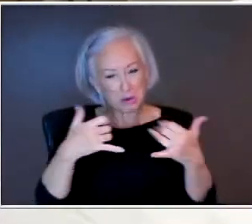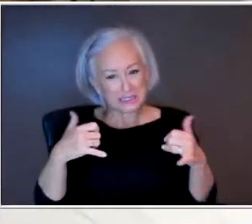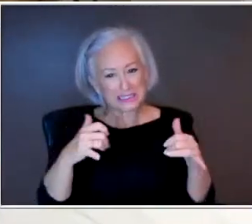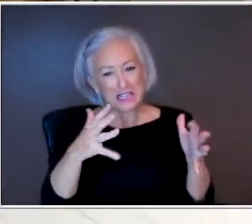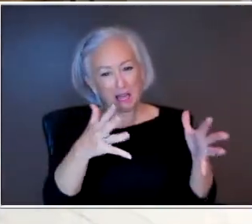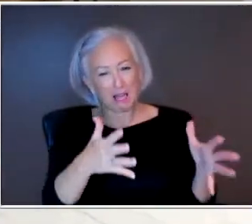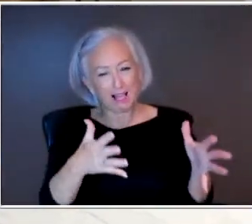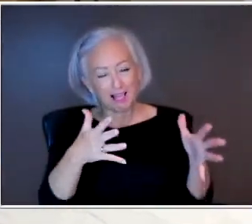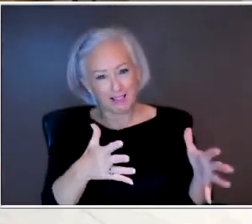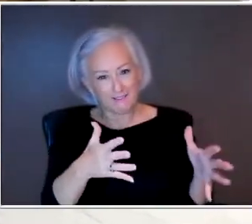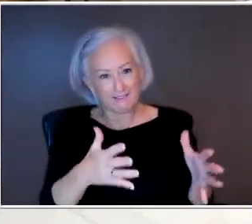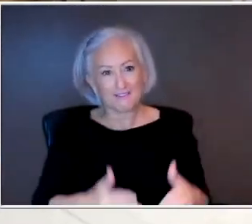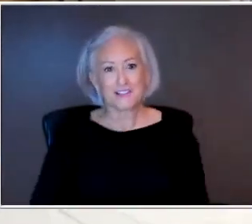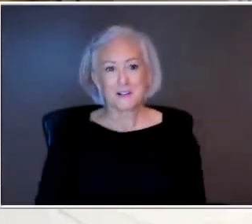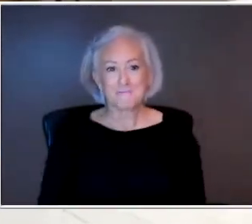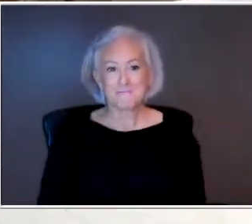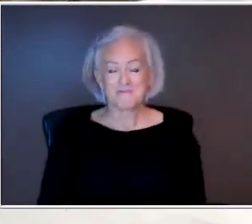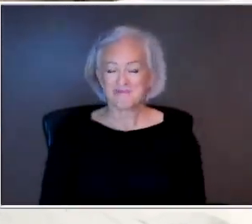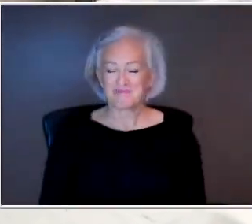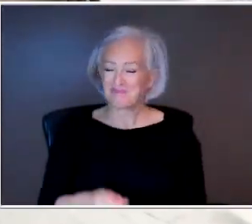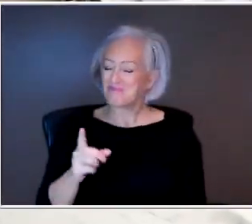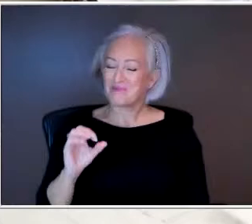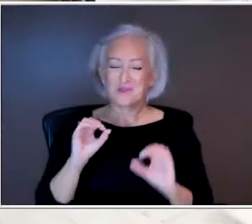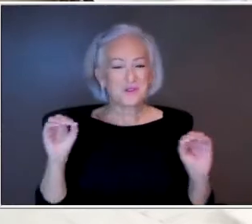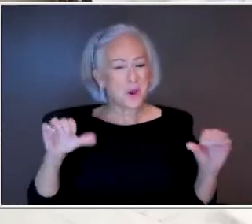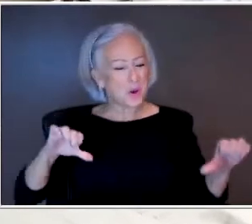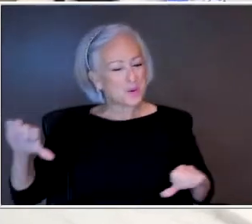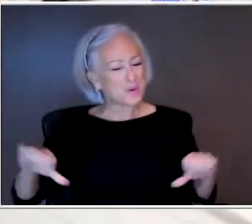All right, no showing off.